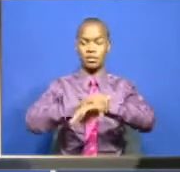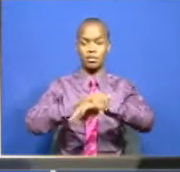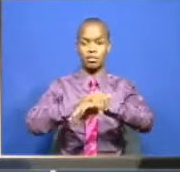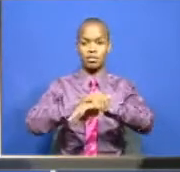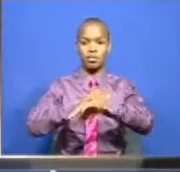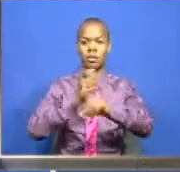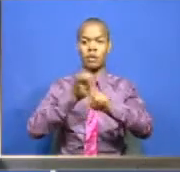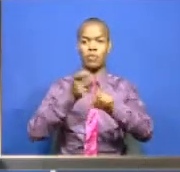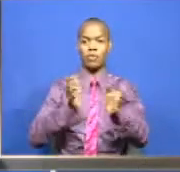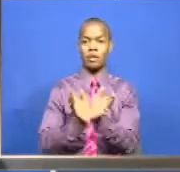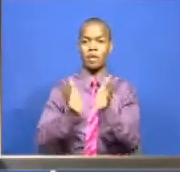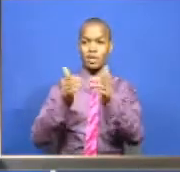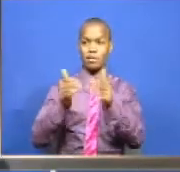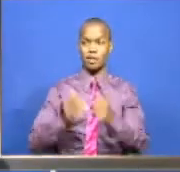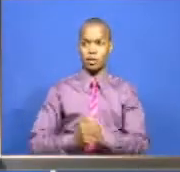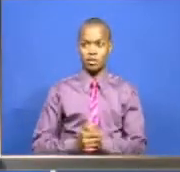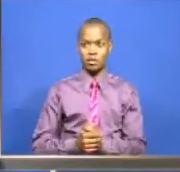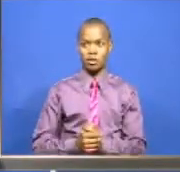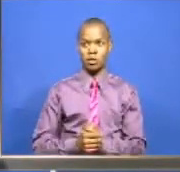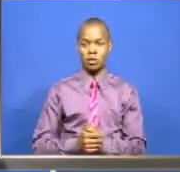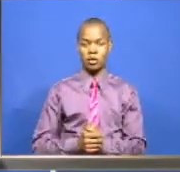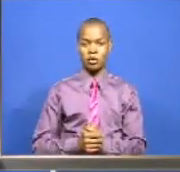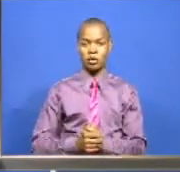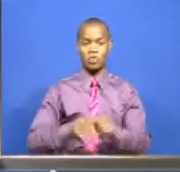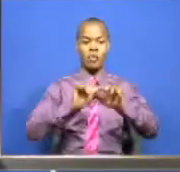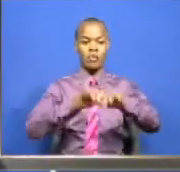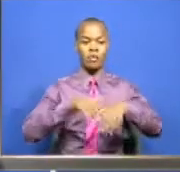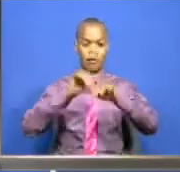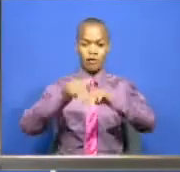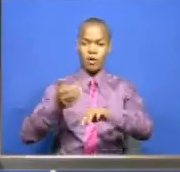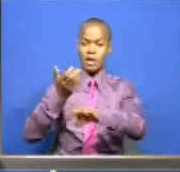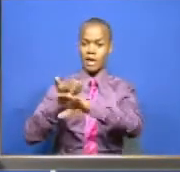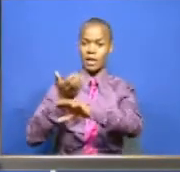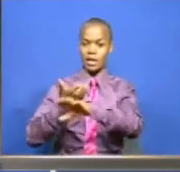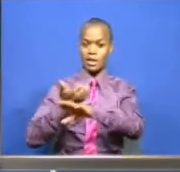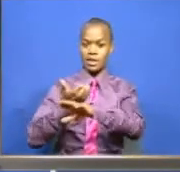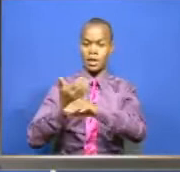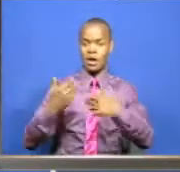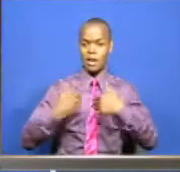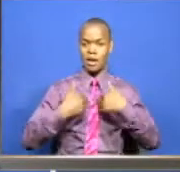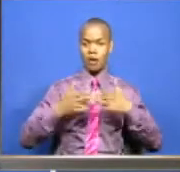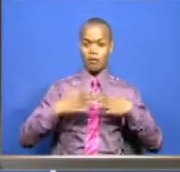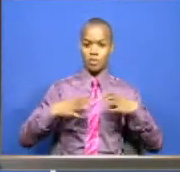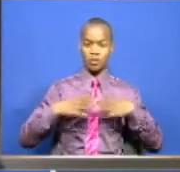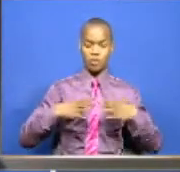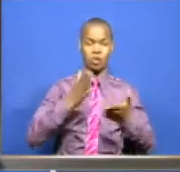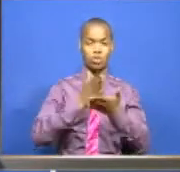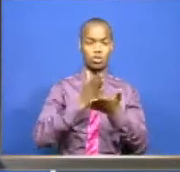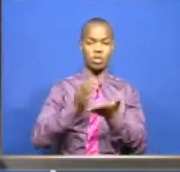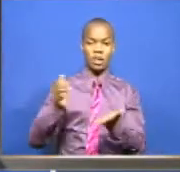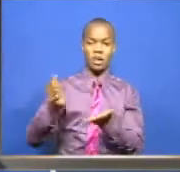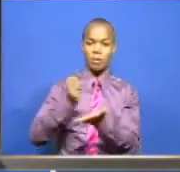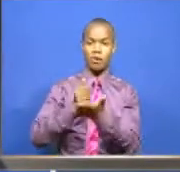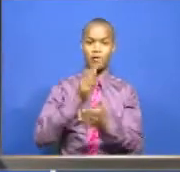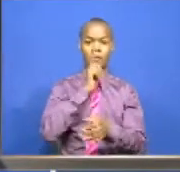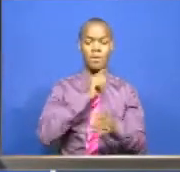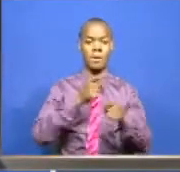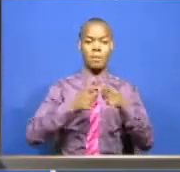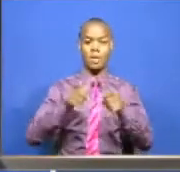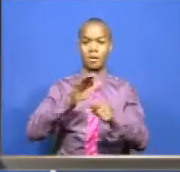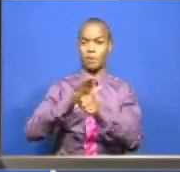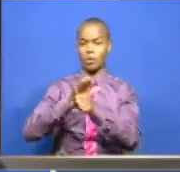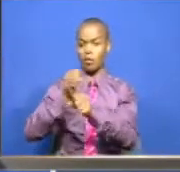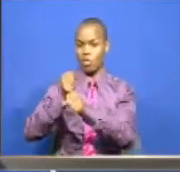these companies. Kwa absorbed kwa hizi mashamba ni shida. So kuna wale wenye wamekuwa absorbed, yes, lakini wengi walikosa kazi.